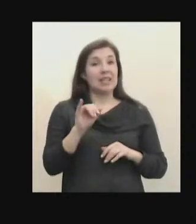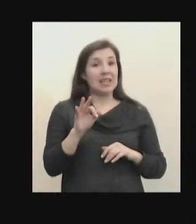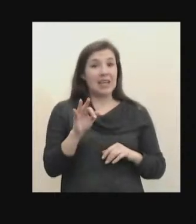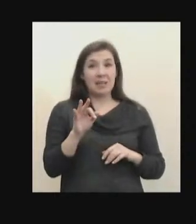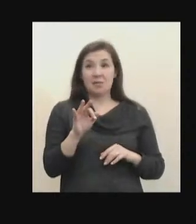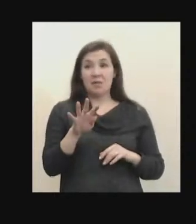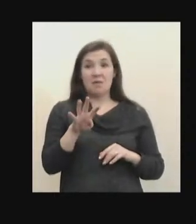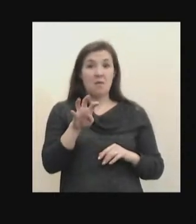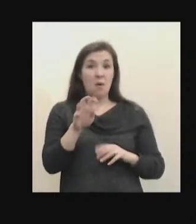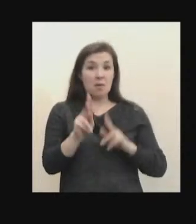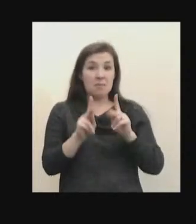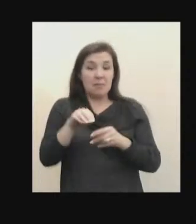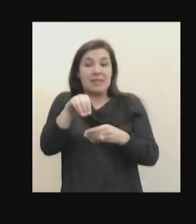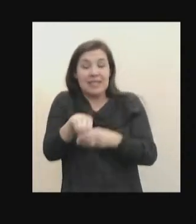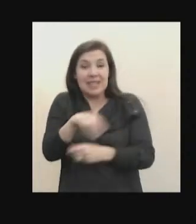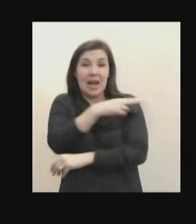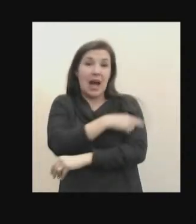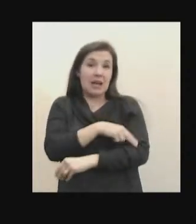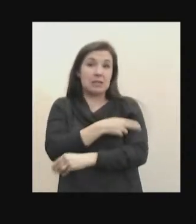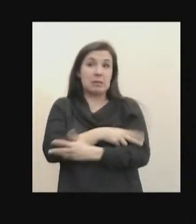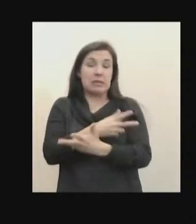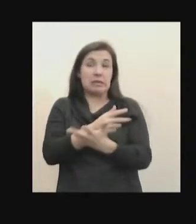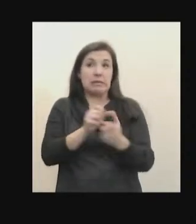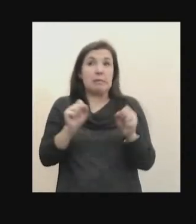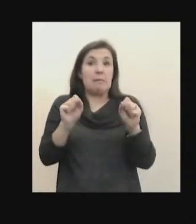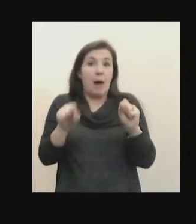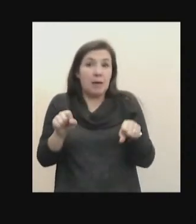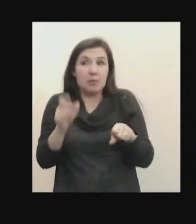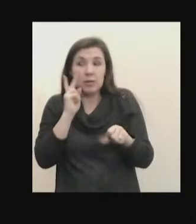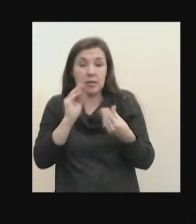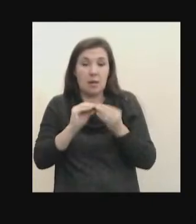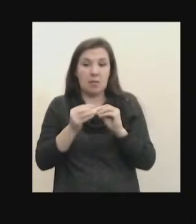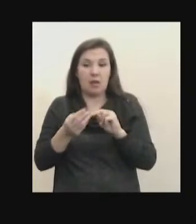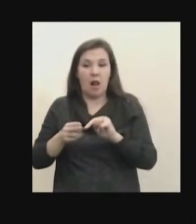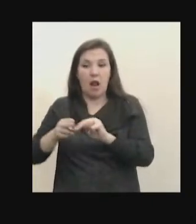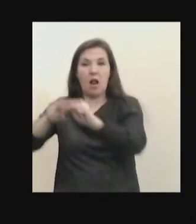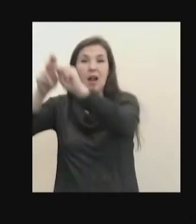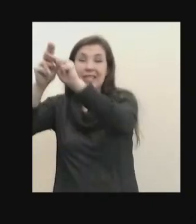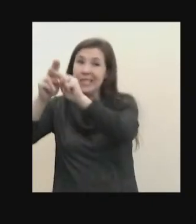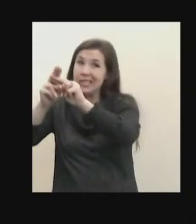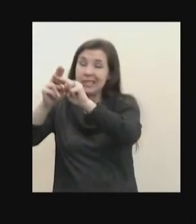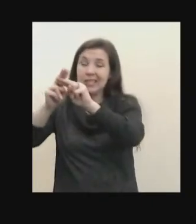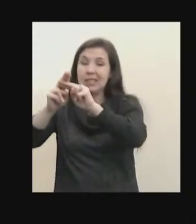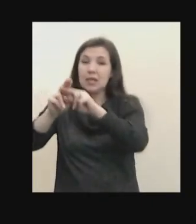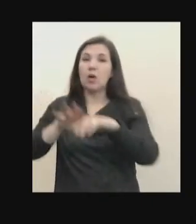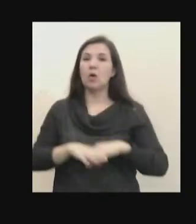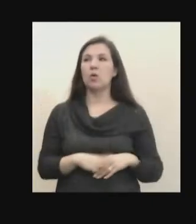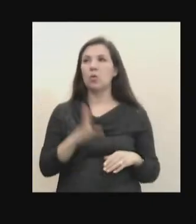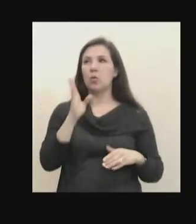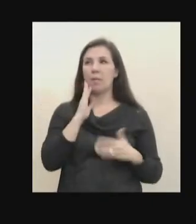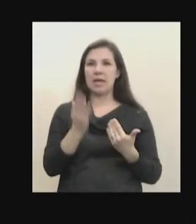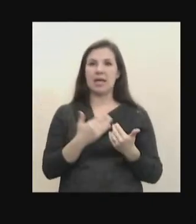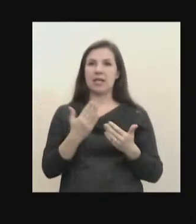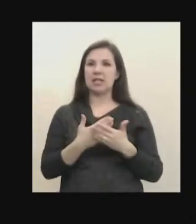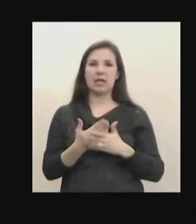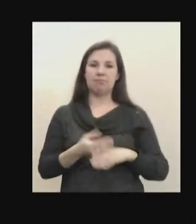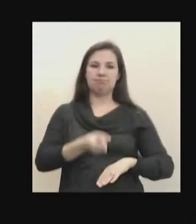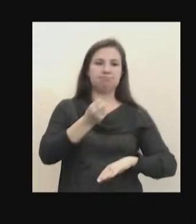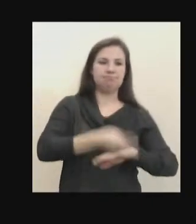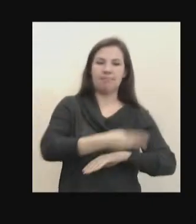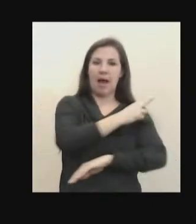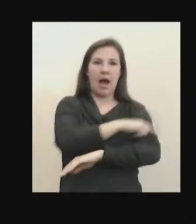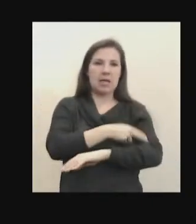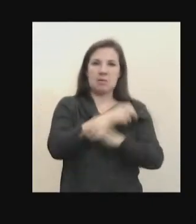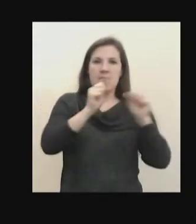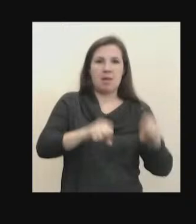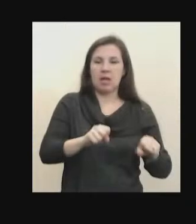in the hospital, which is possible based on the numbers we're seeing, we are going to be easily surpassing our hospital capability unless we shut